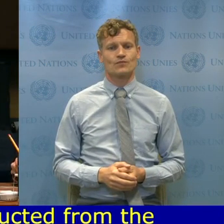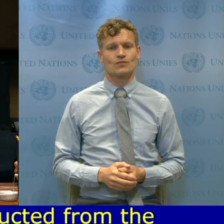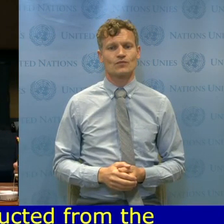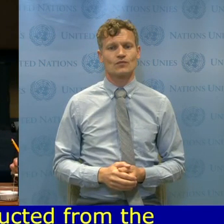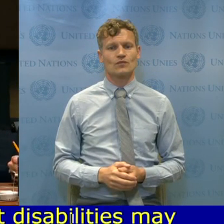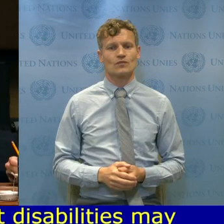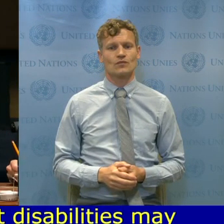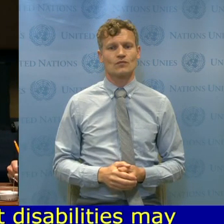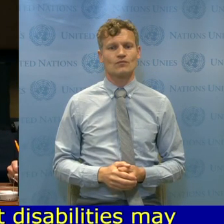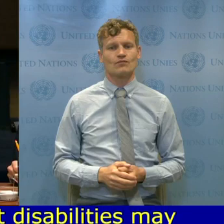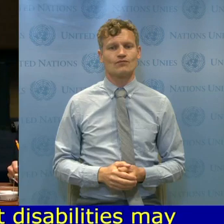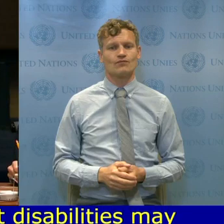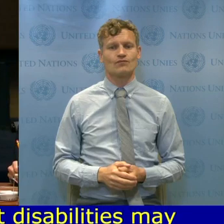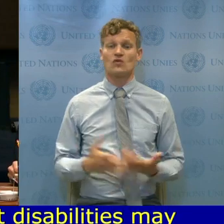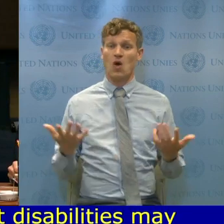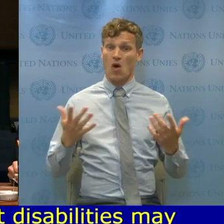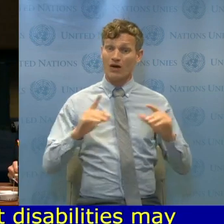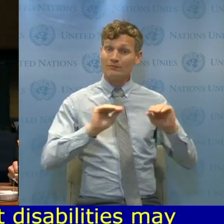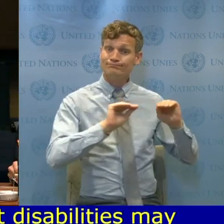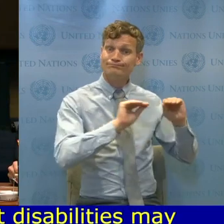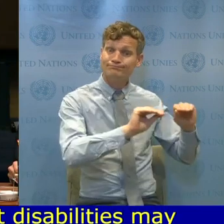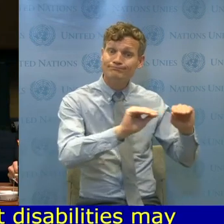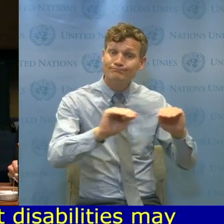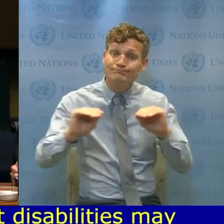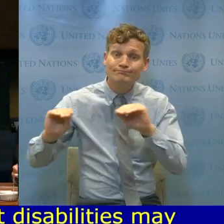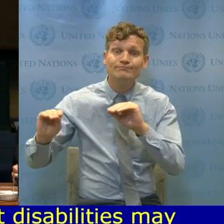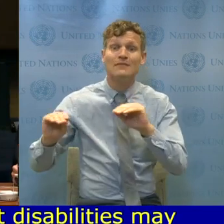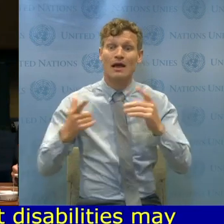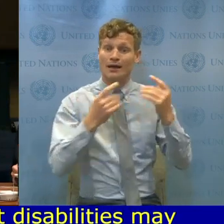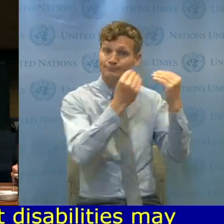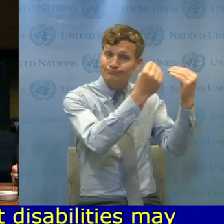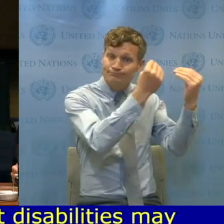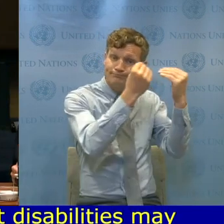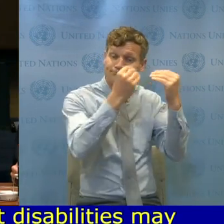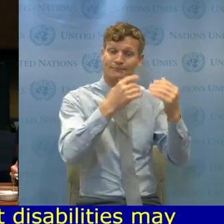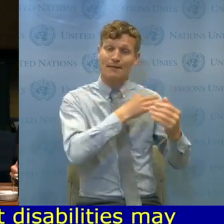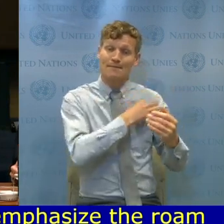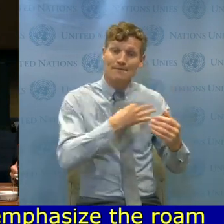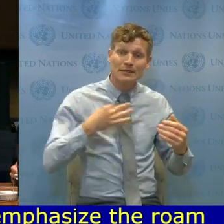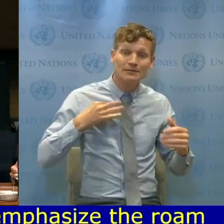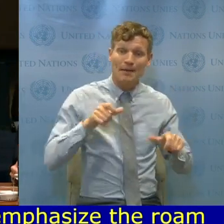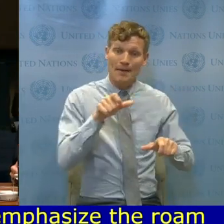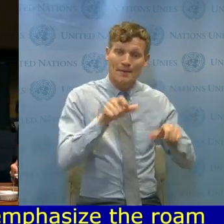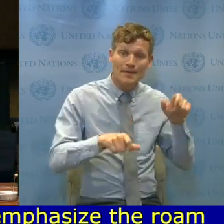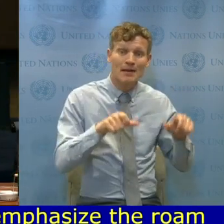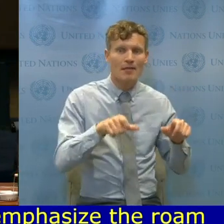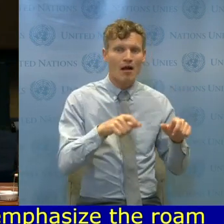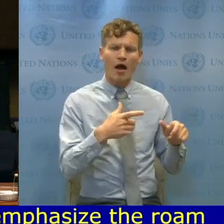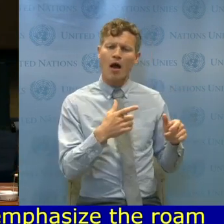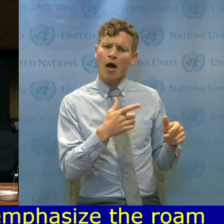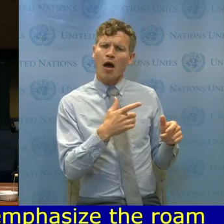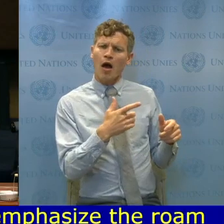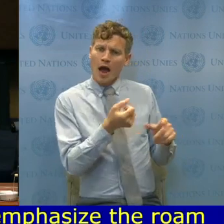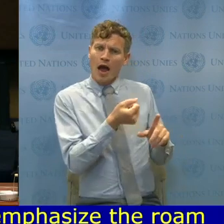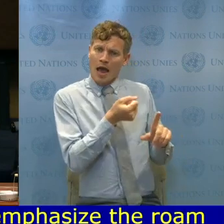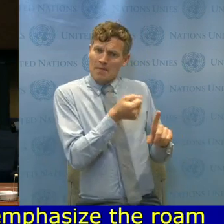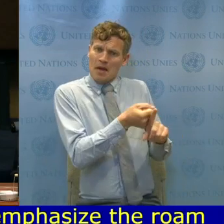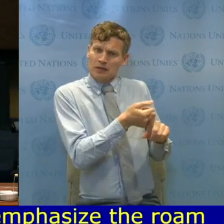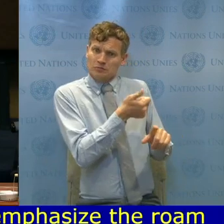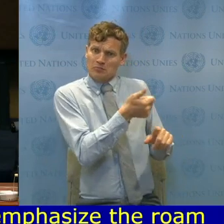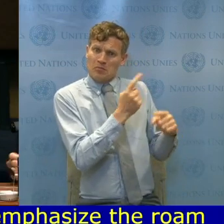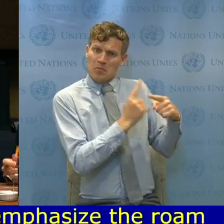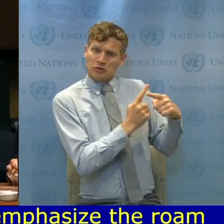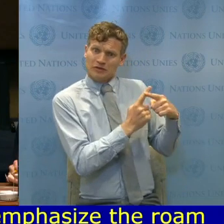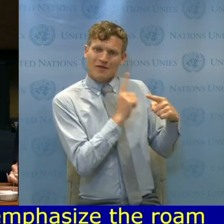disability organizations. Indeed, the role of disabled persons themselves must not stop and simply